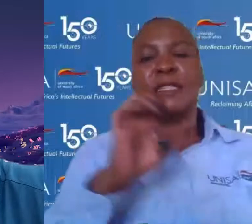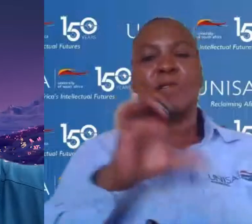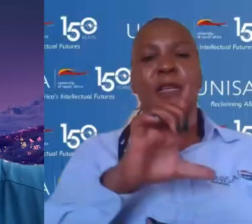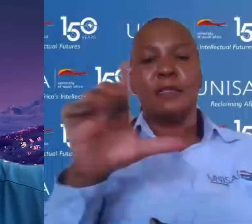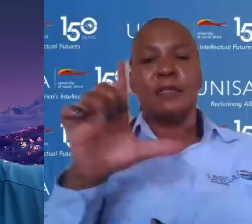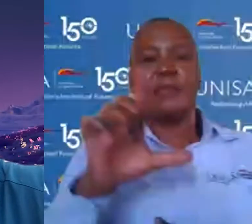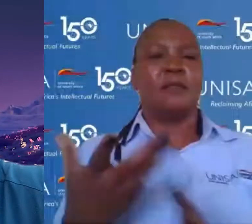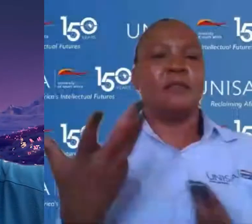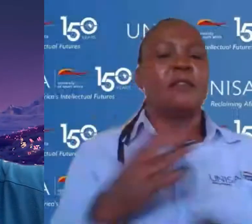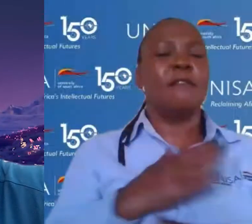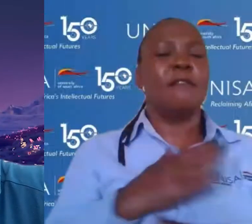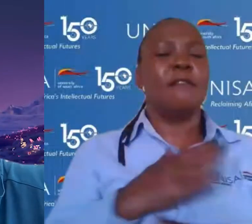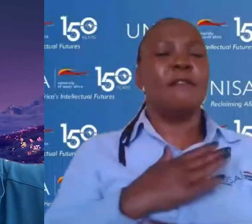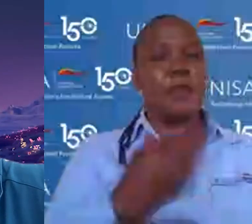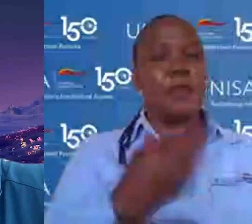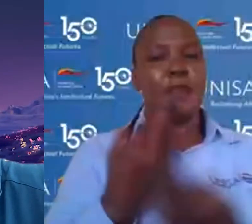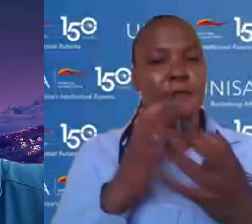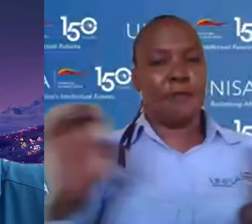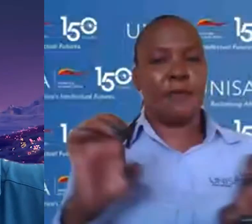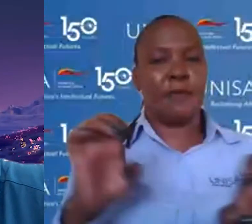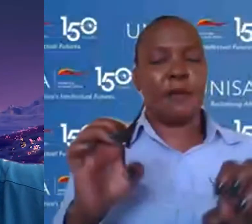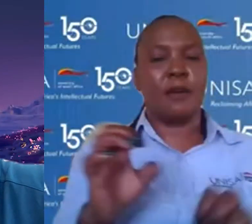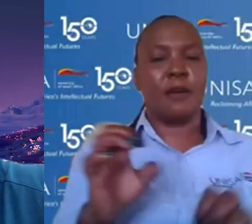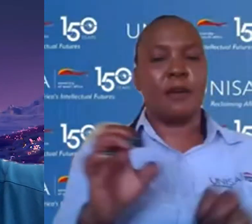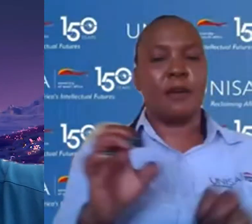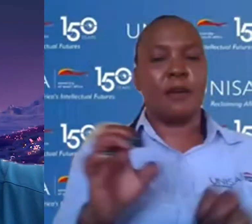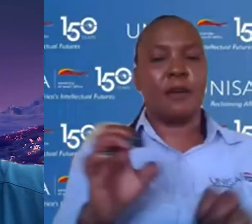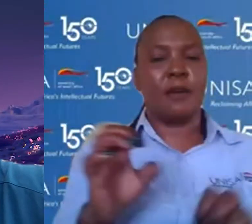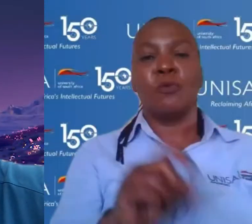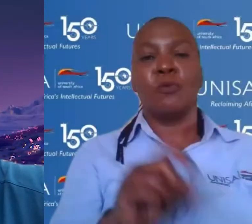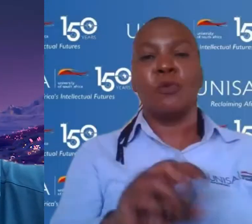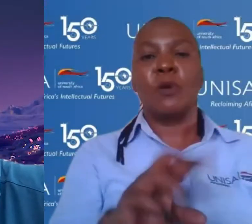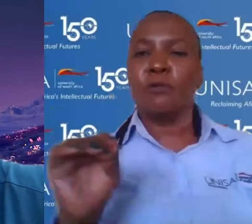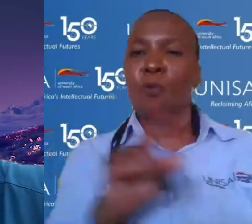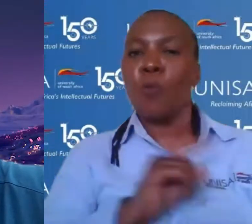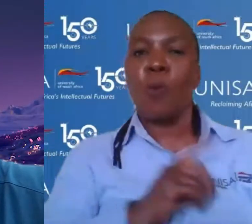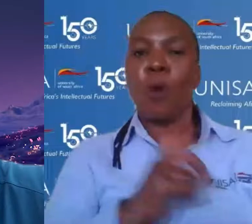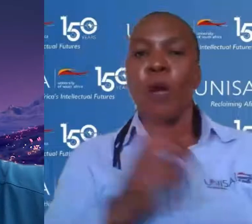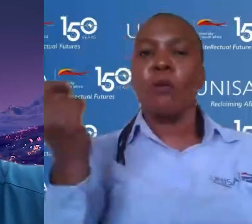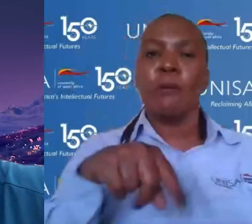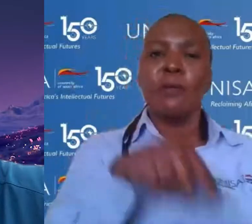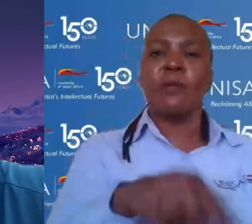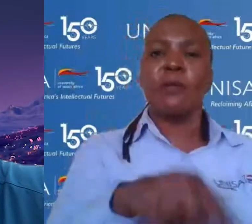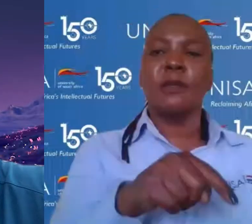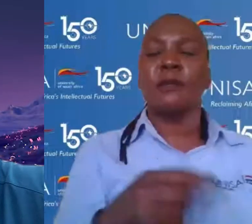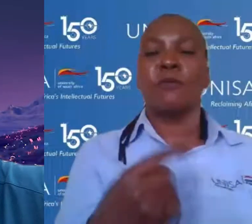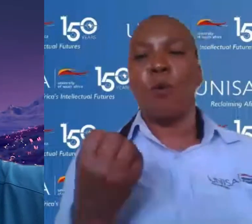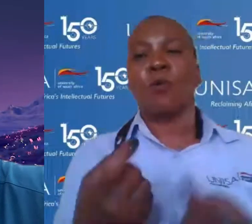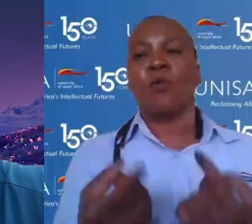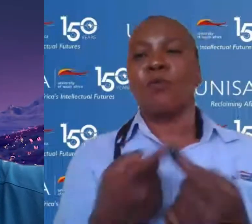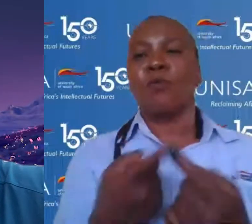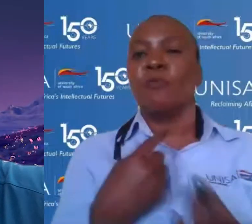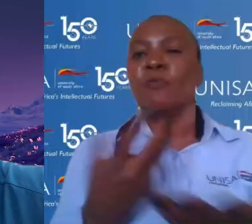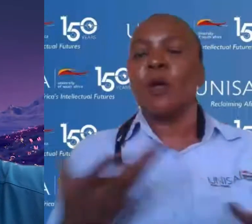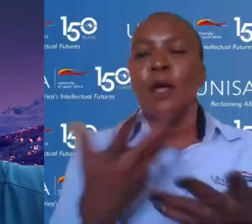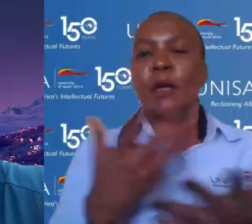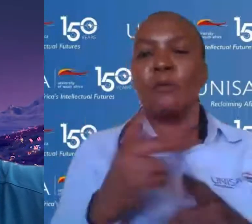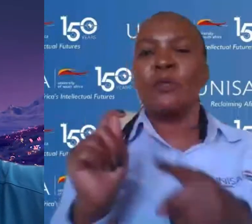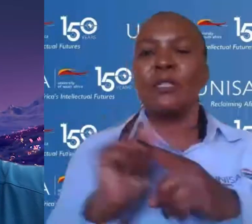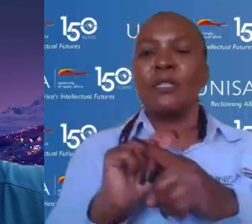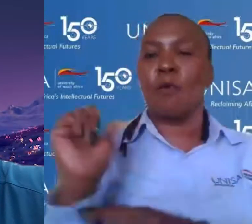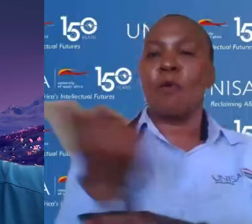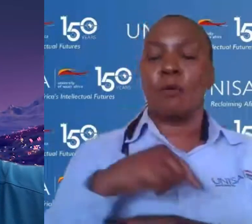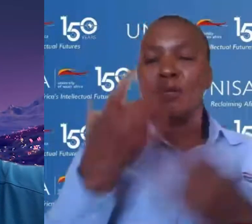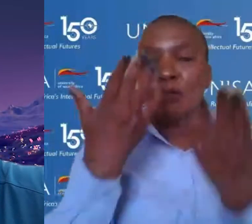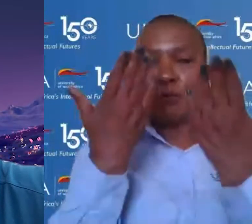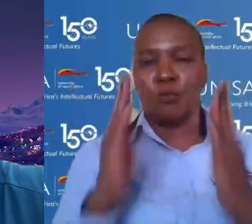free. No one will even ask where you are originally from. We treat all of our students as